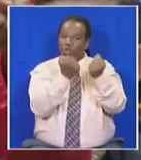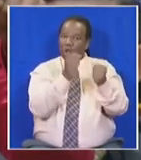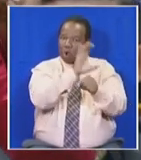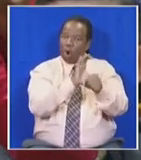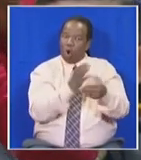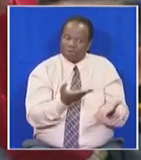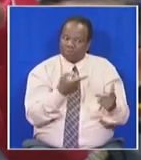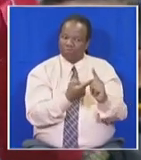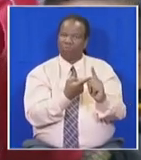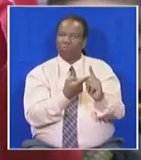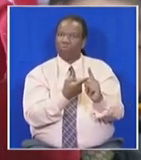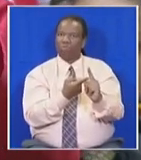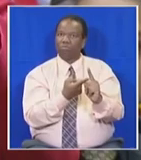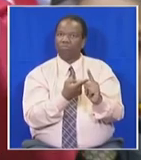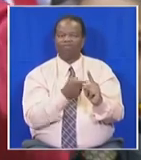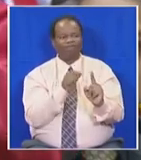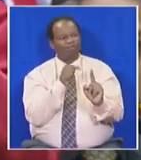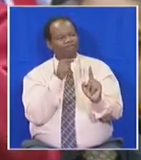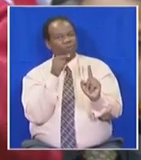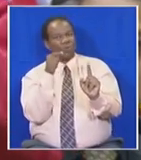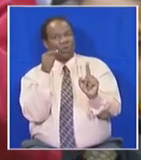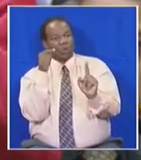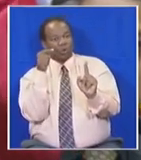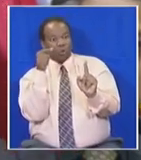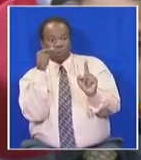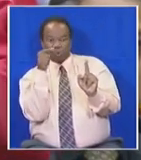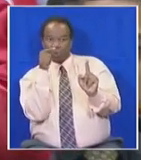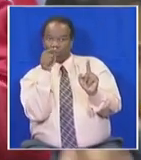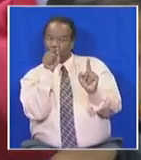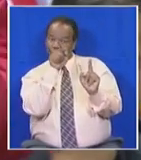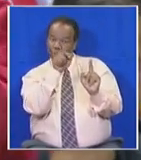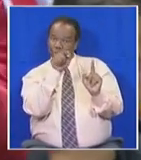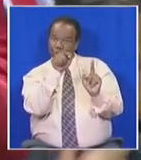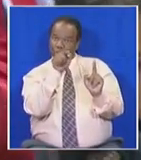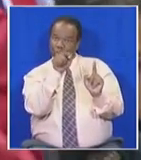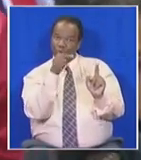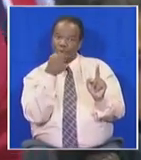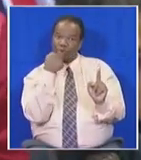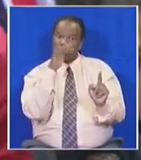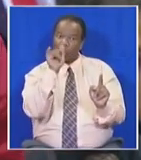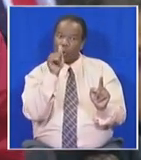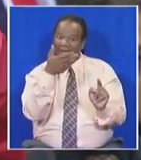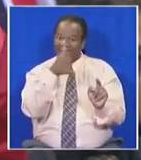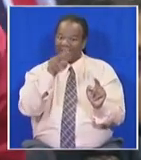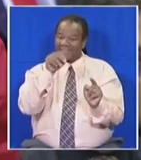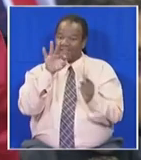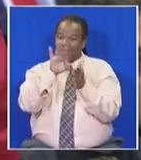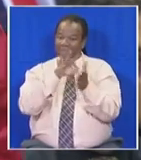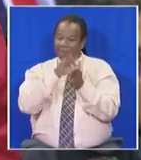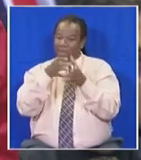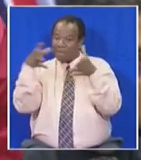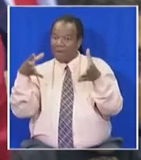voted, Malema. the story Honorable that you Malema. voted majority to keep him, it doesn't make